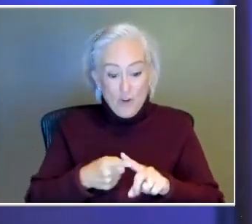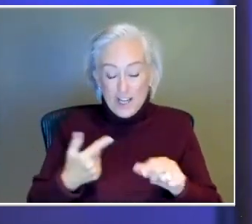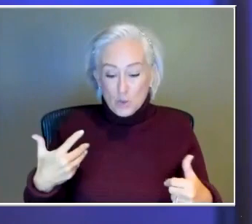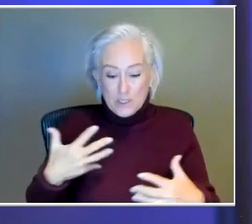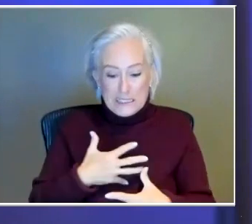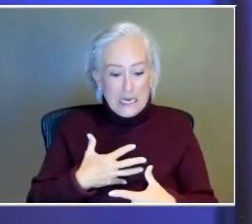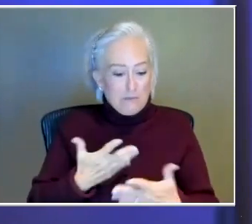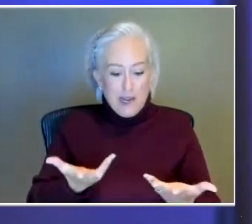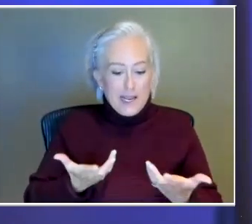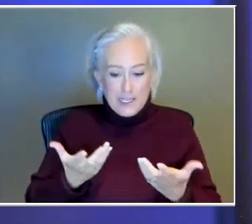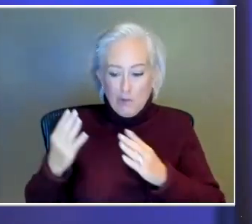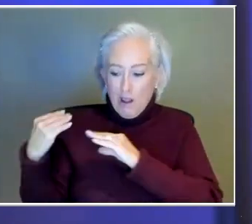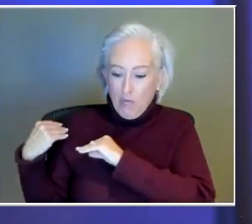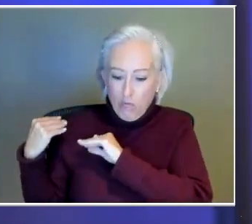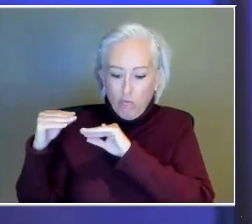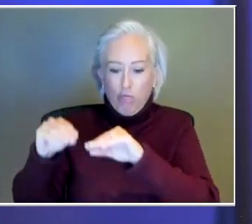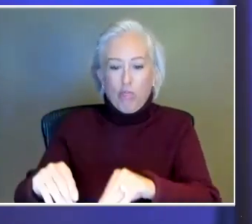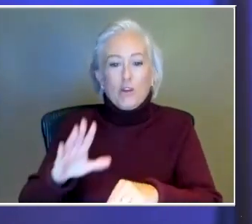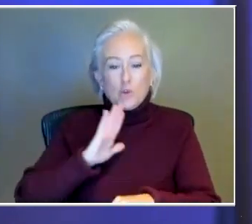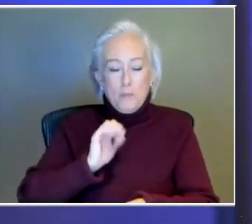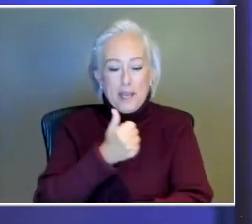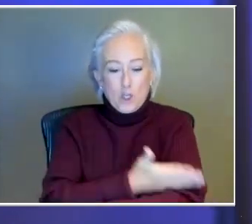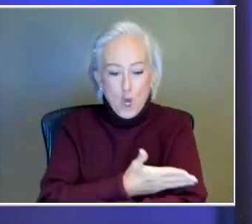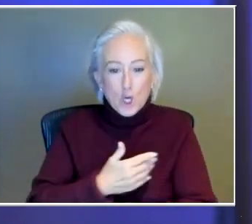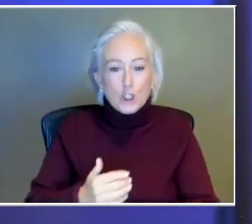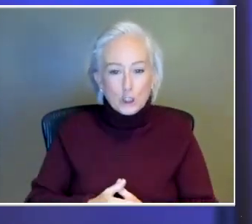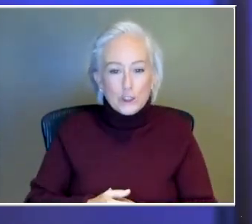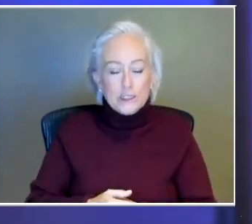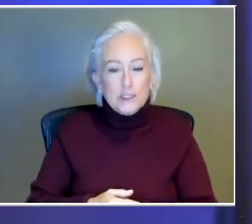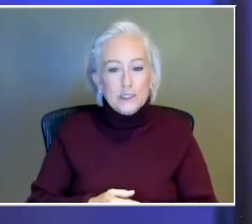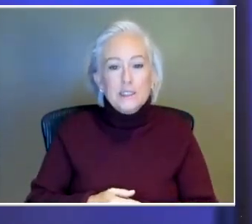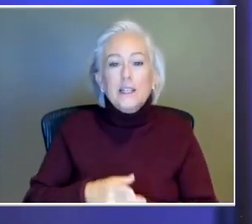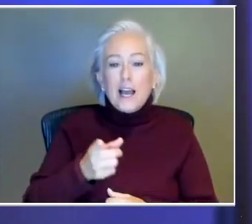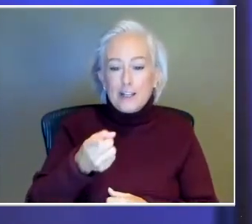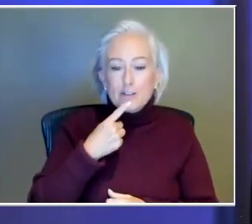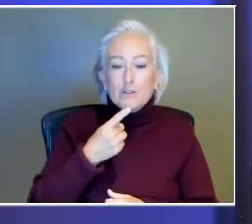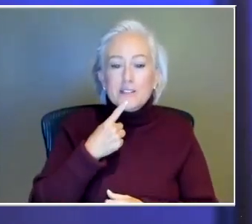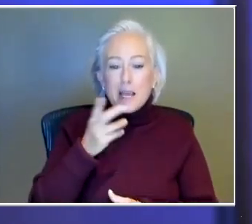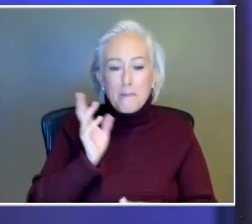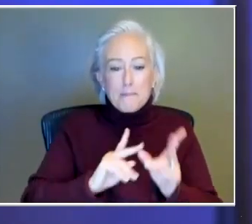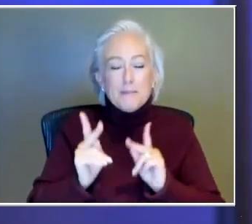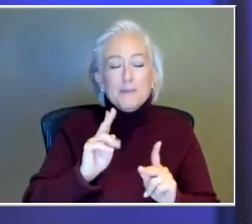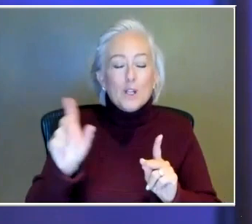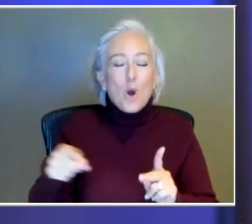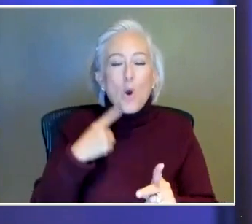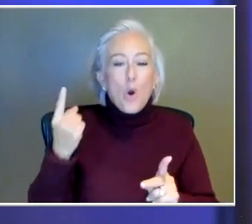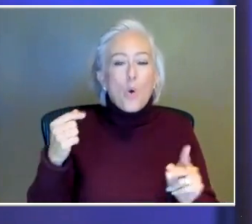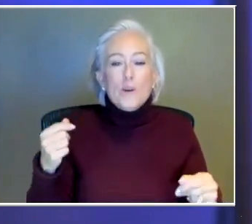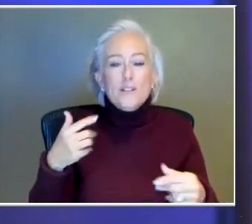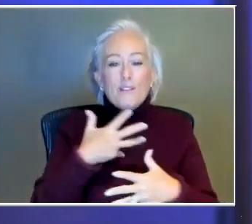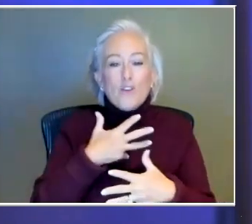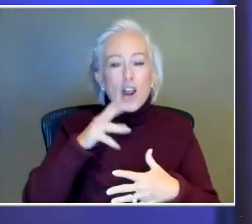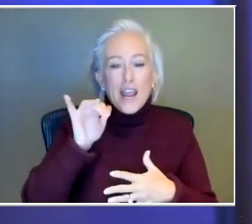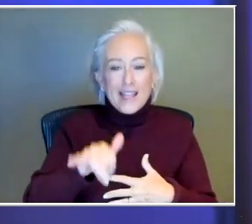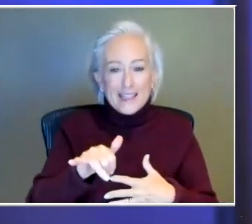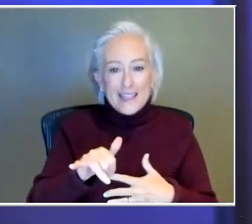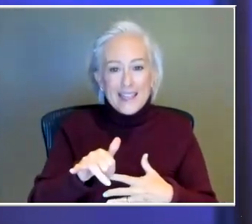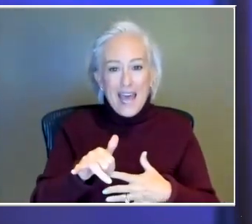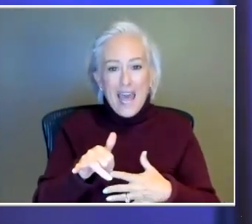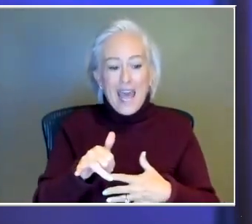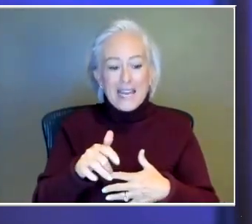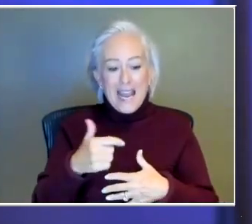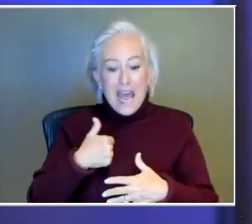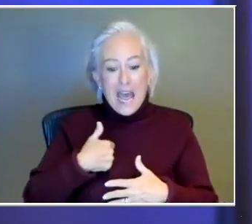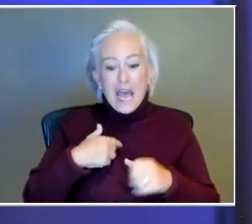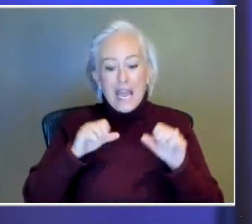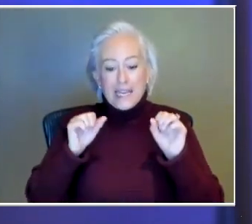my daughter. And kind of like you had said, the people were always afraid that being able to take care of her right and know